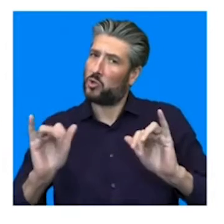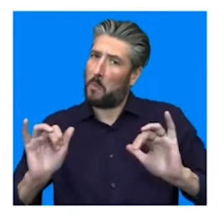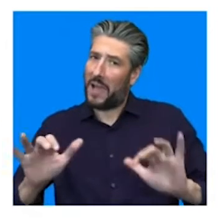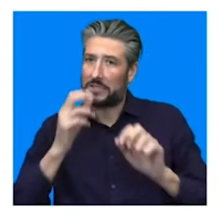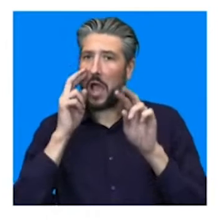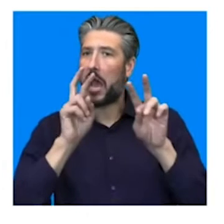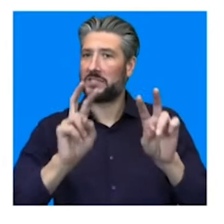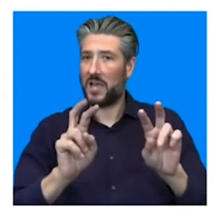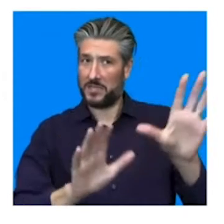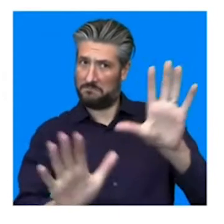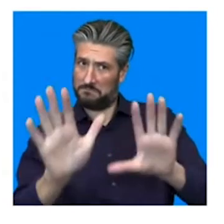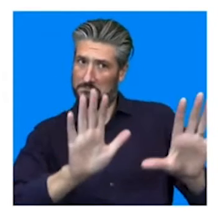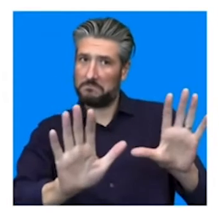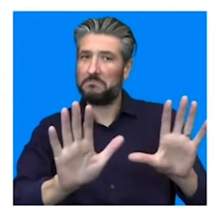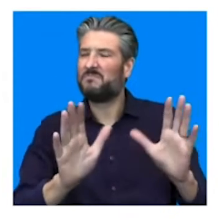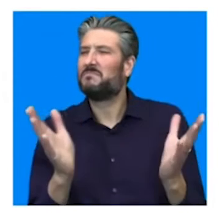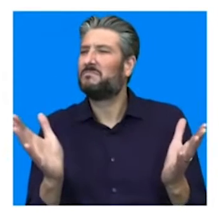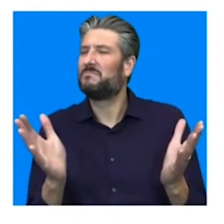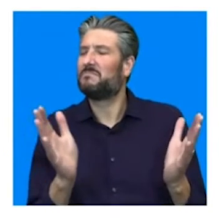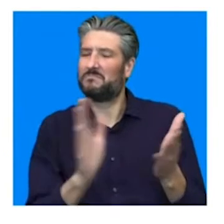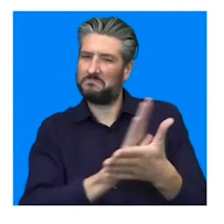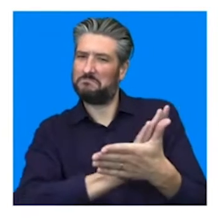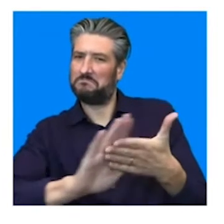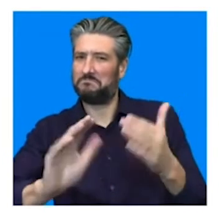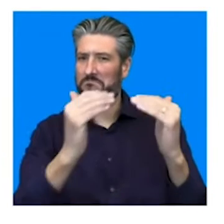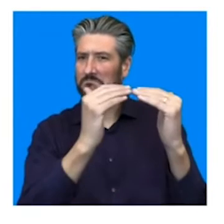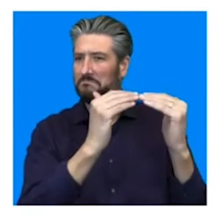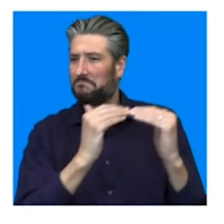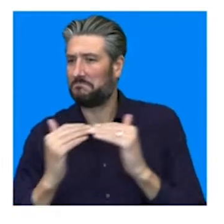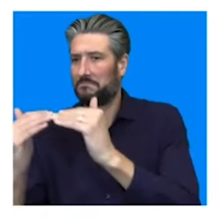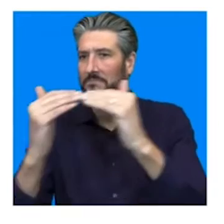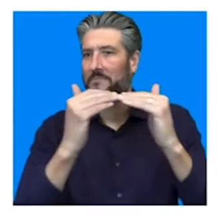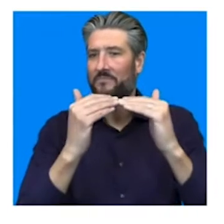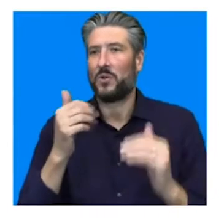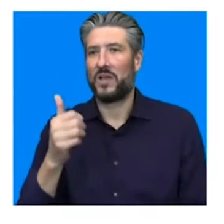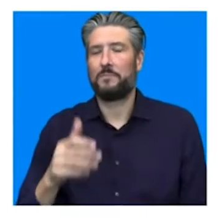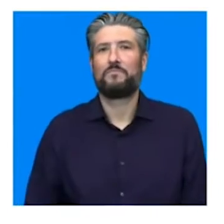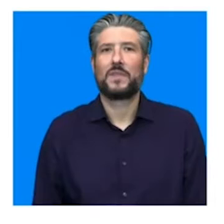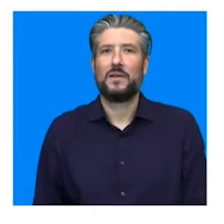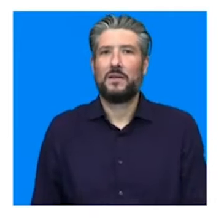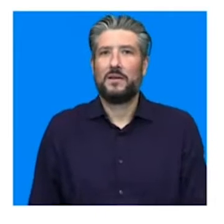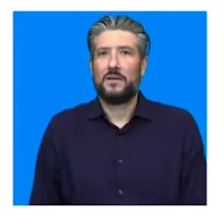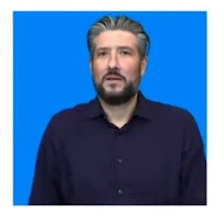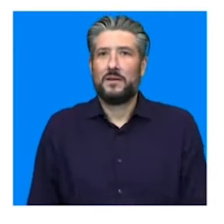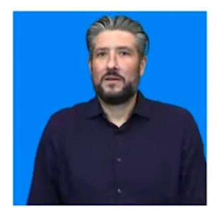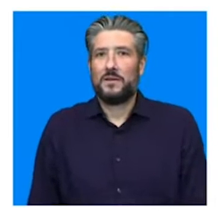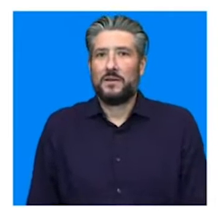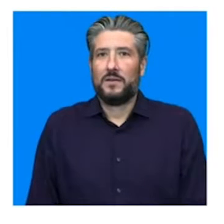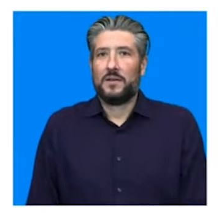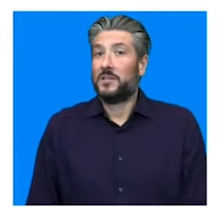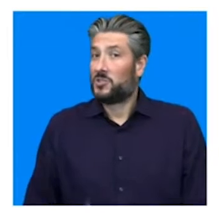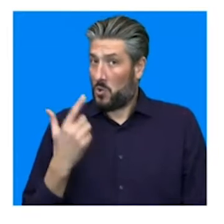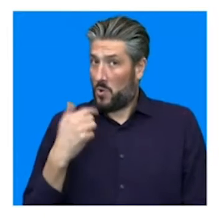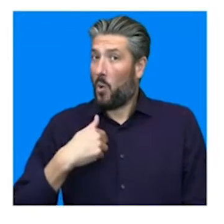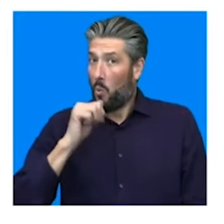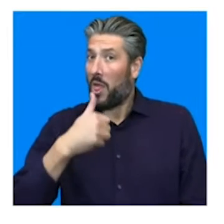anymore, like minor variations in a bit of age-related long-sightedness, not quite wearing the right glasses, that kind of thing. So it's going to be really interesting